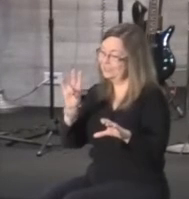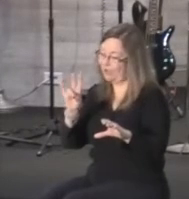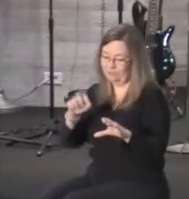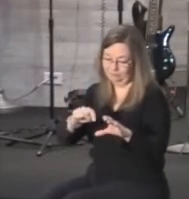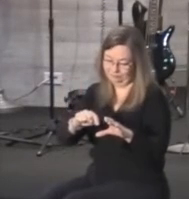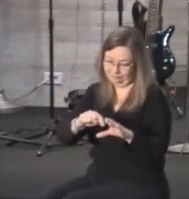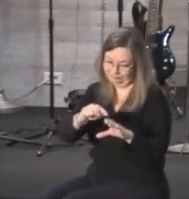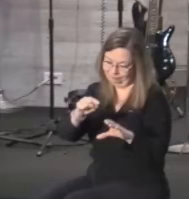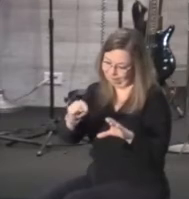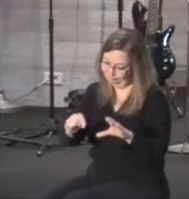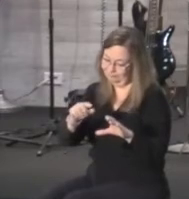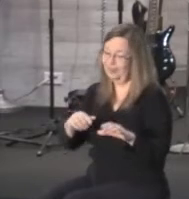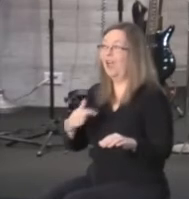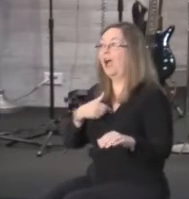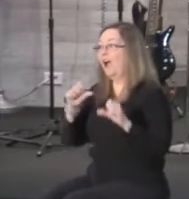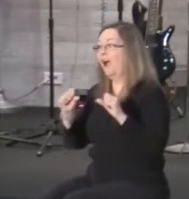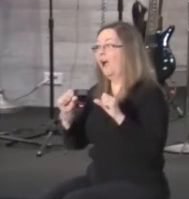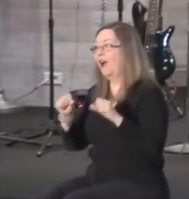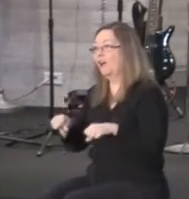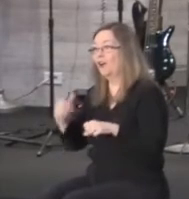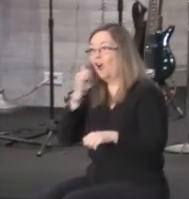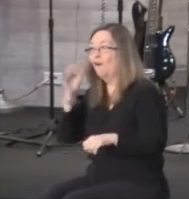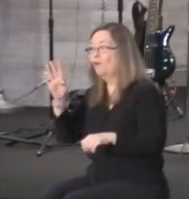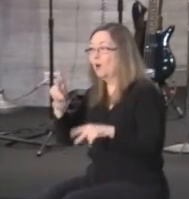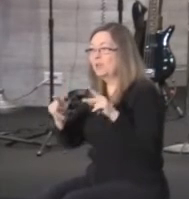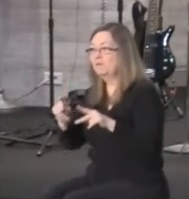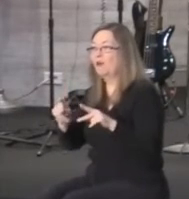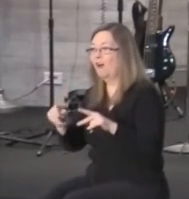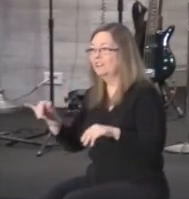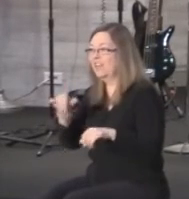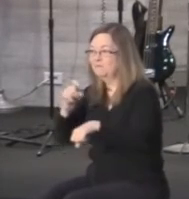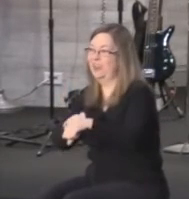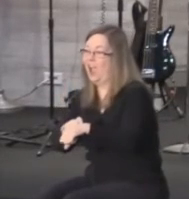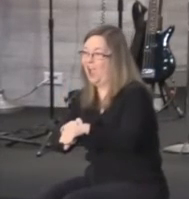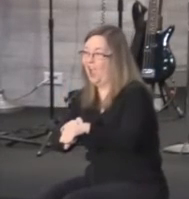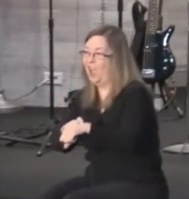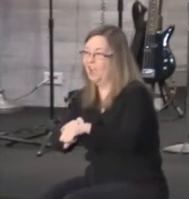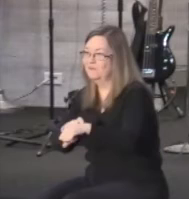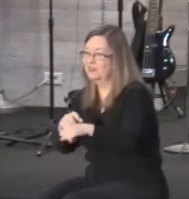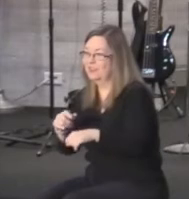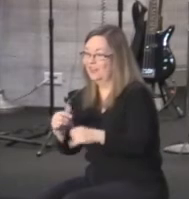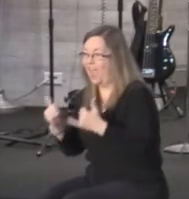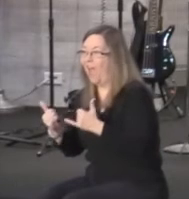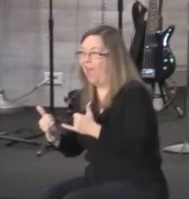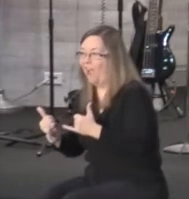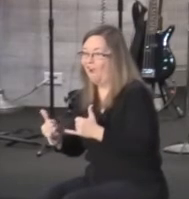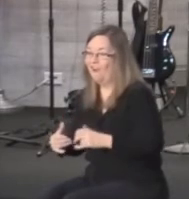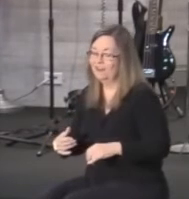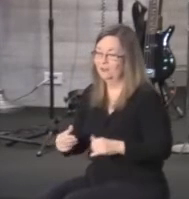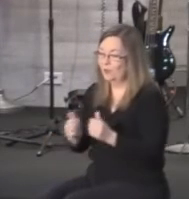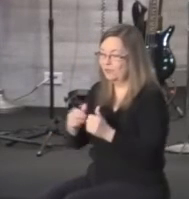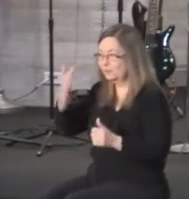6, 3, 6, 7. I could have called four people by time I dialed a number in with my smartphone